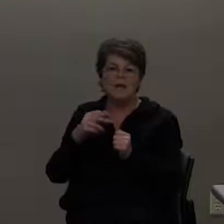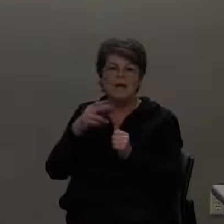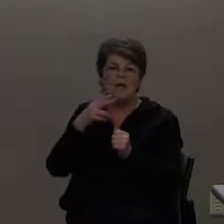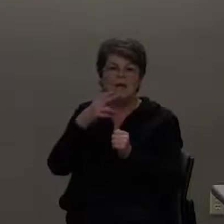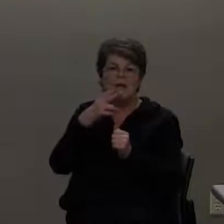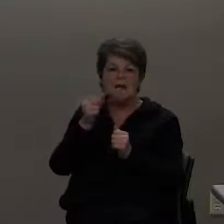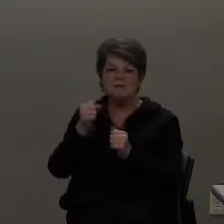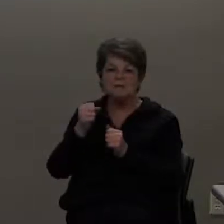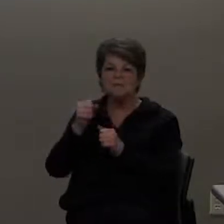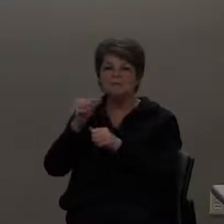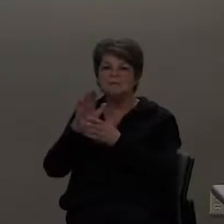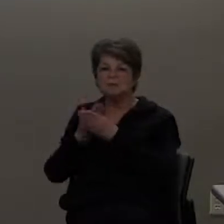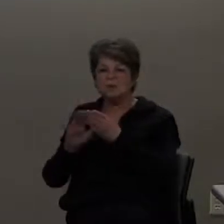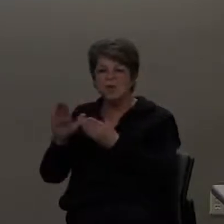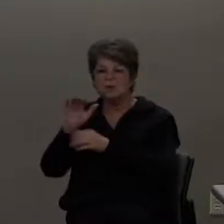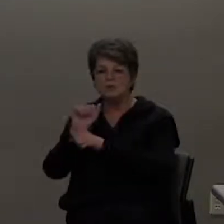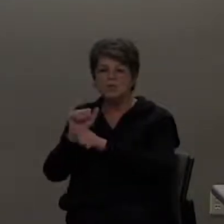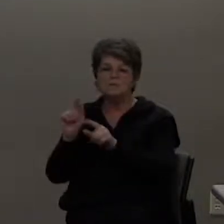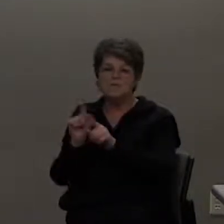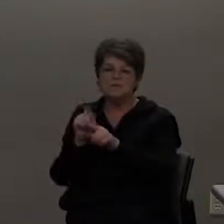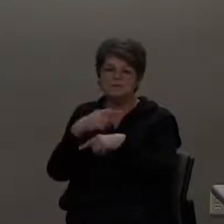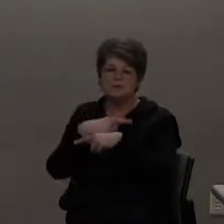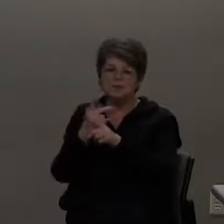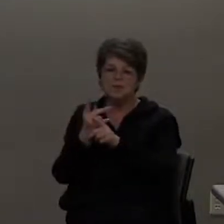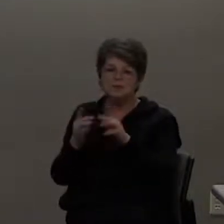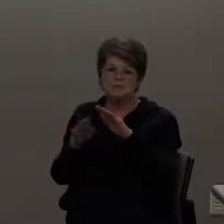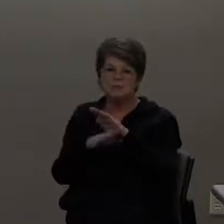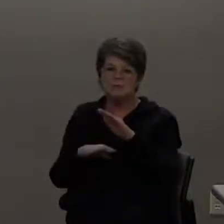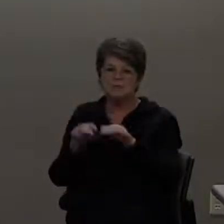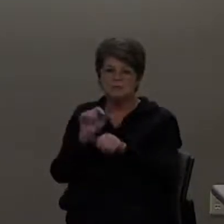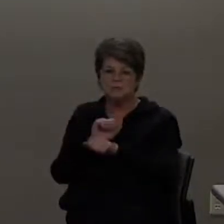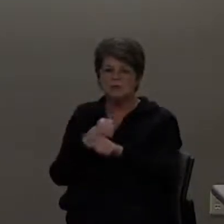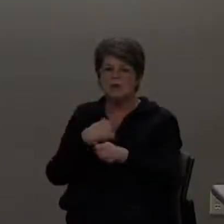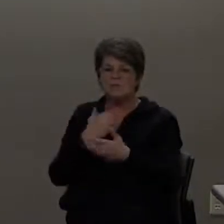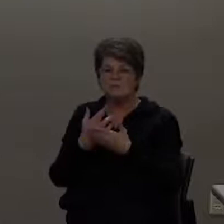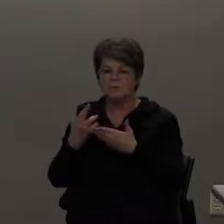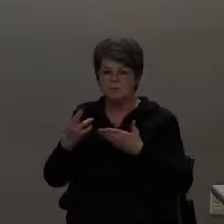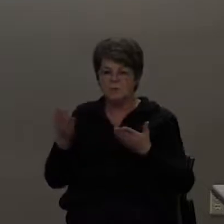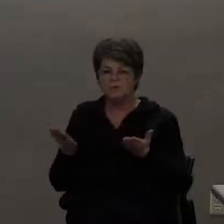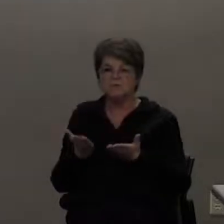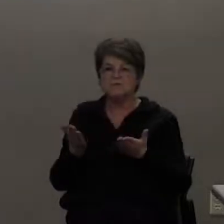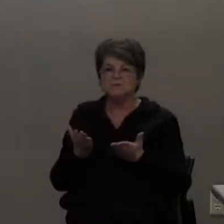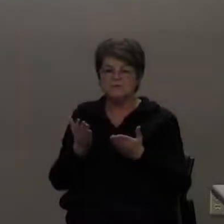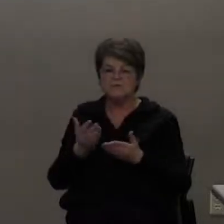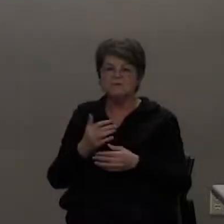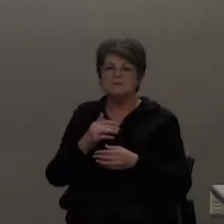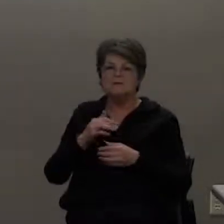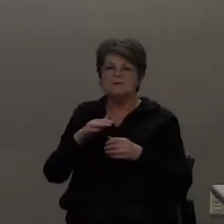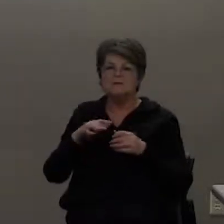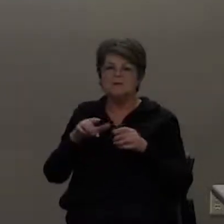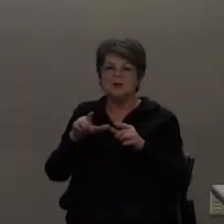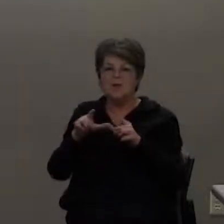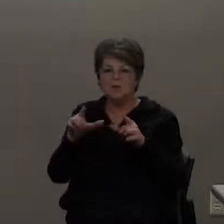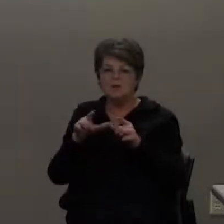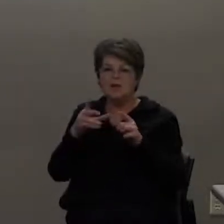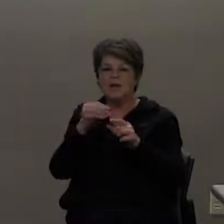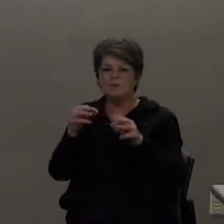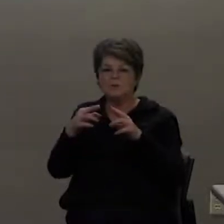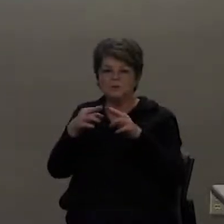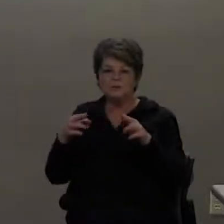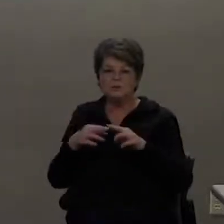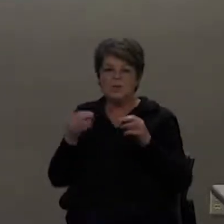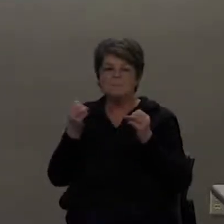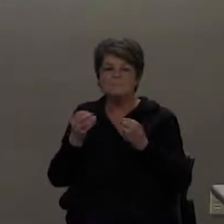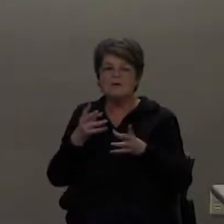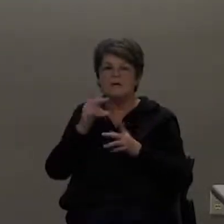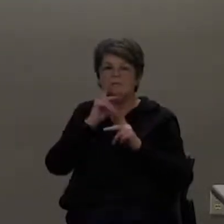high-skilled white-collar jobs as we are with production-based jobs. And we have resources here available, not just locally, but regionally. When you look at it here, a